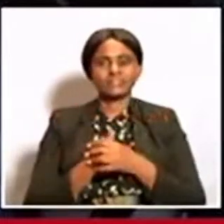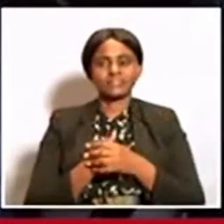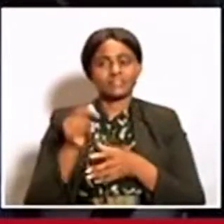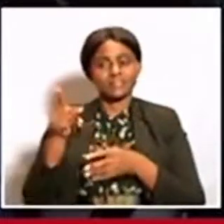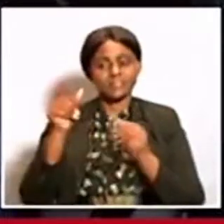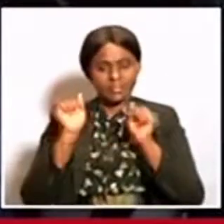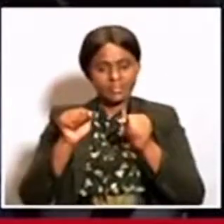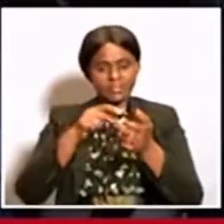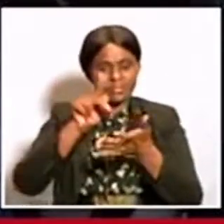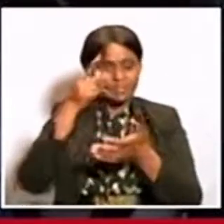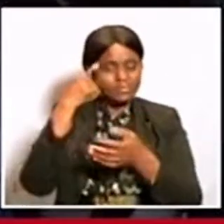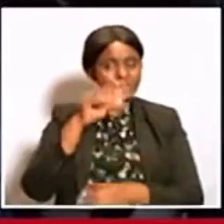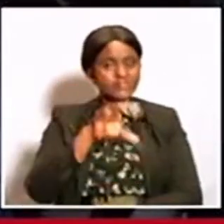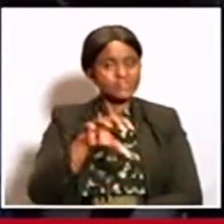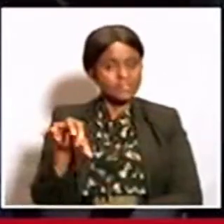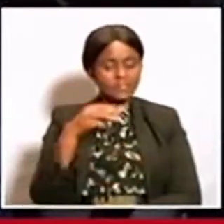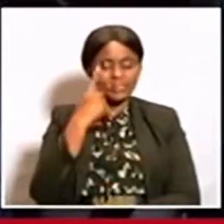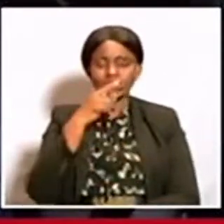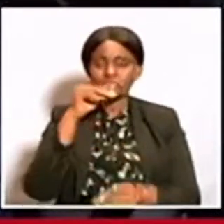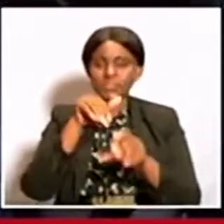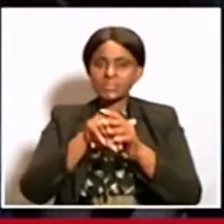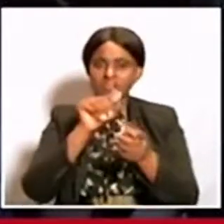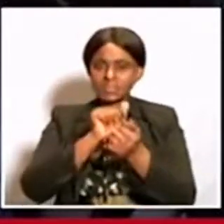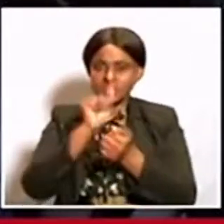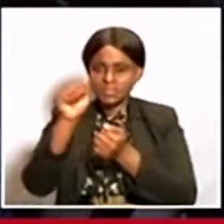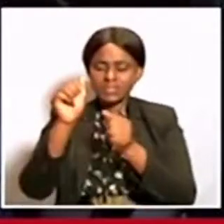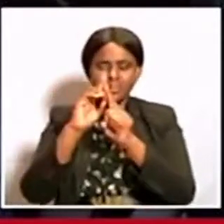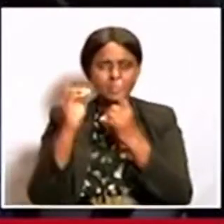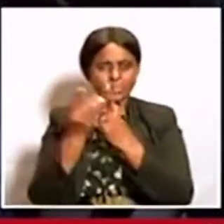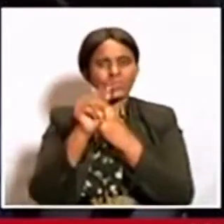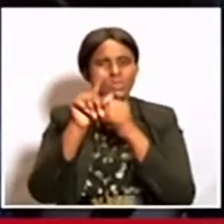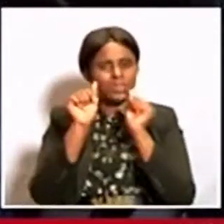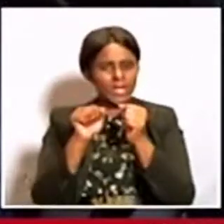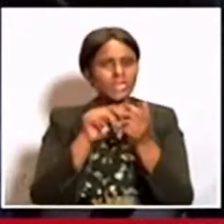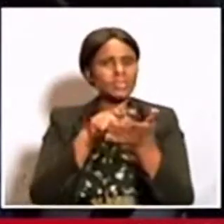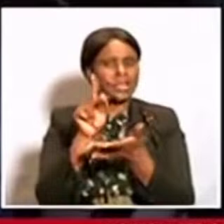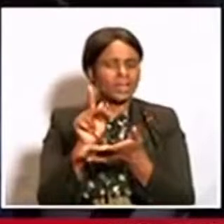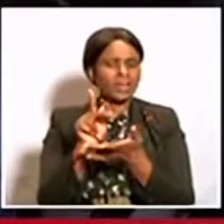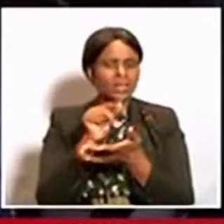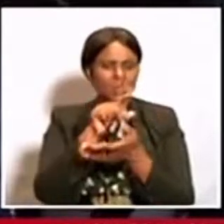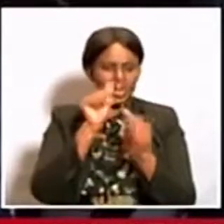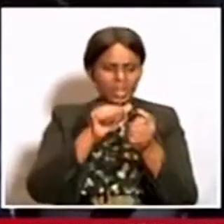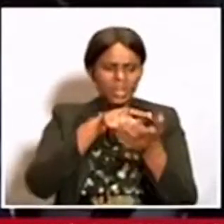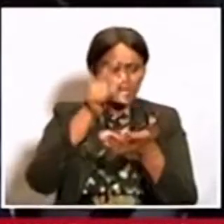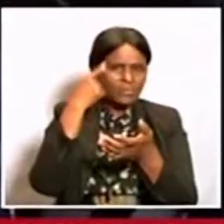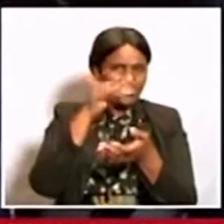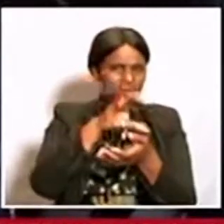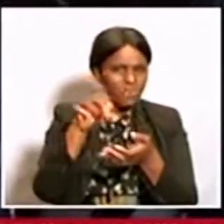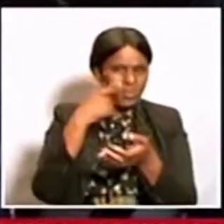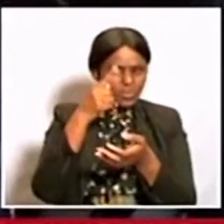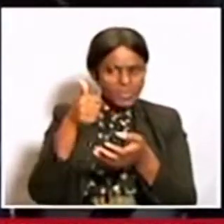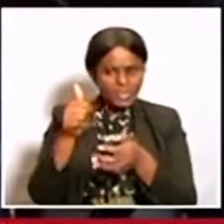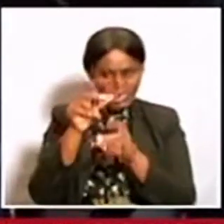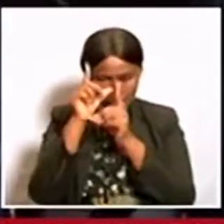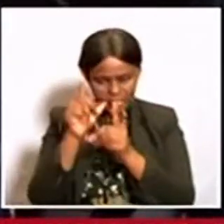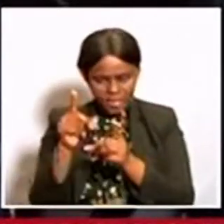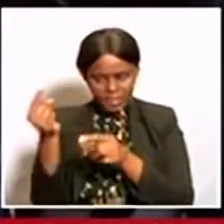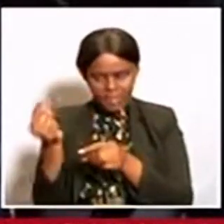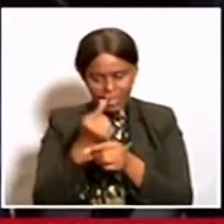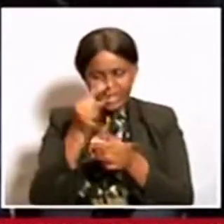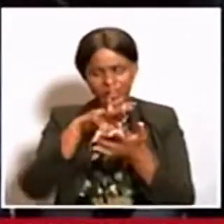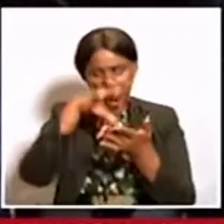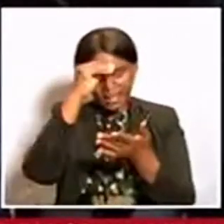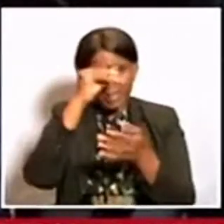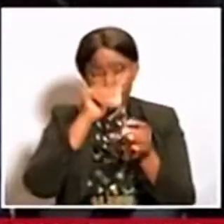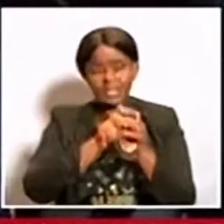You can pay for children who are in Solwezi district. You can pay for children who decide to come and learn in